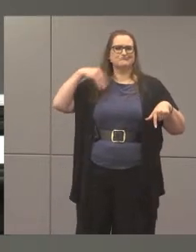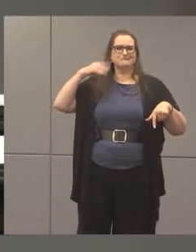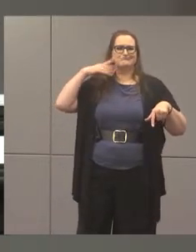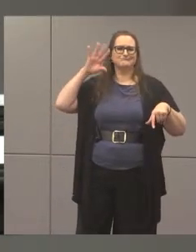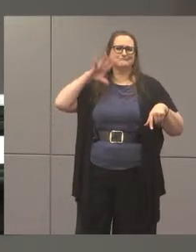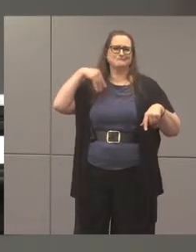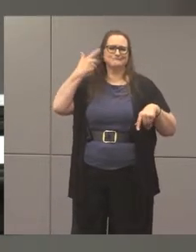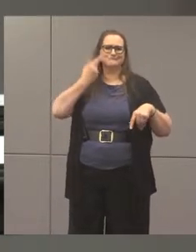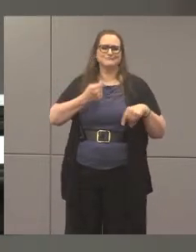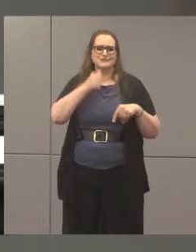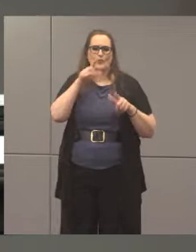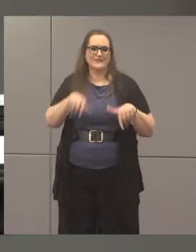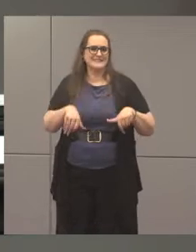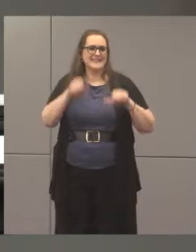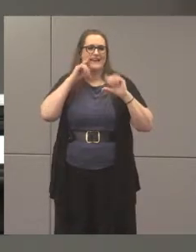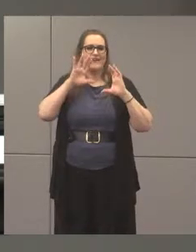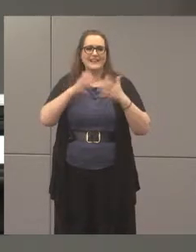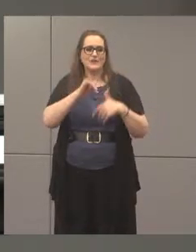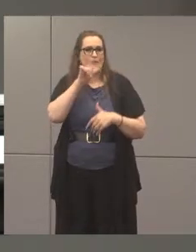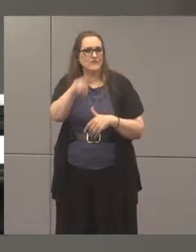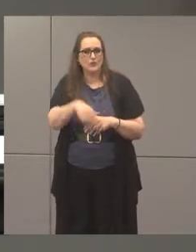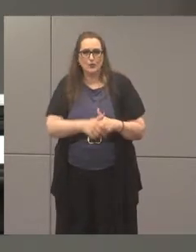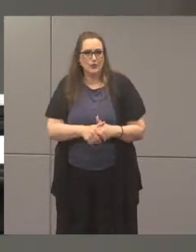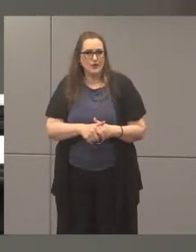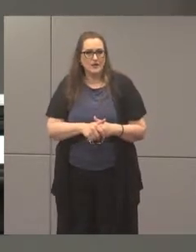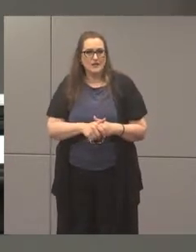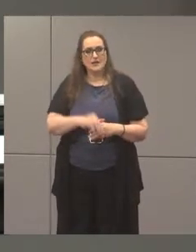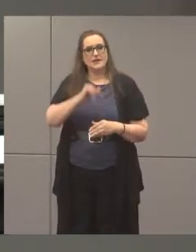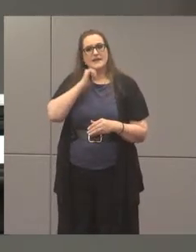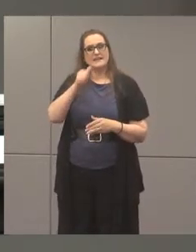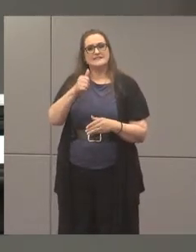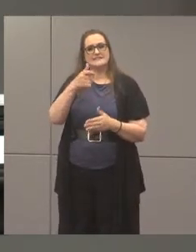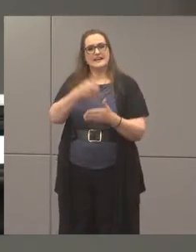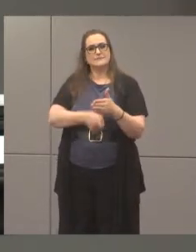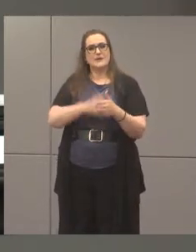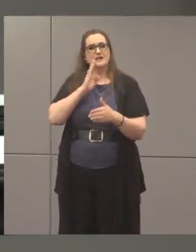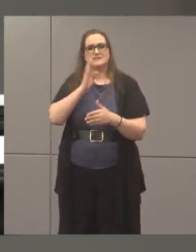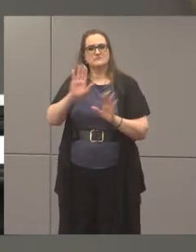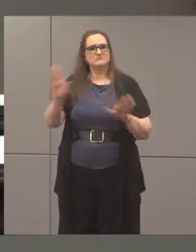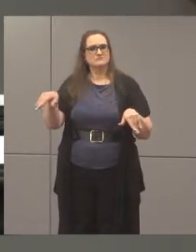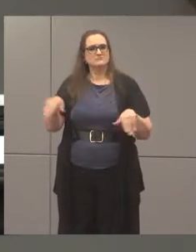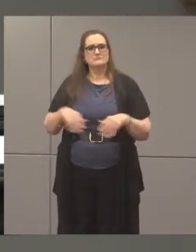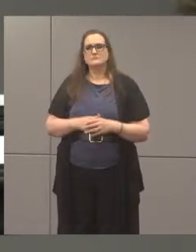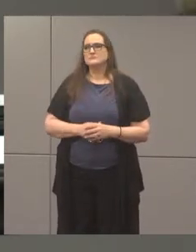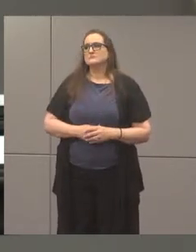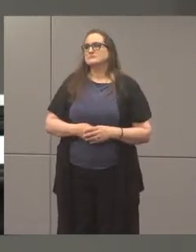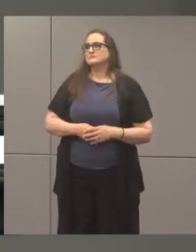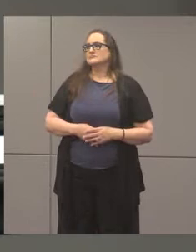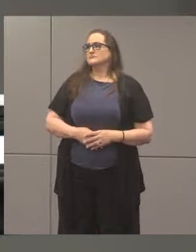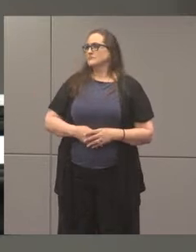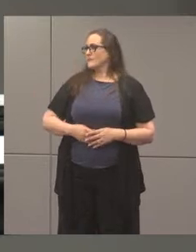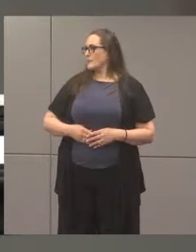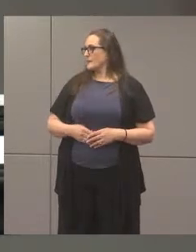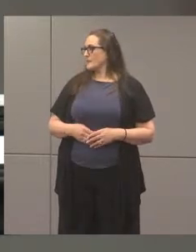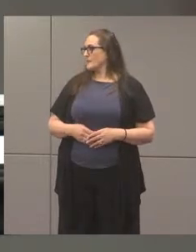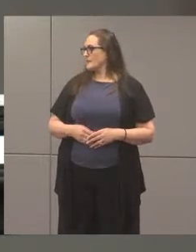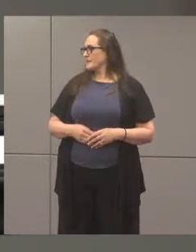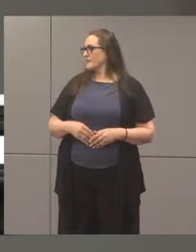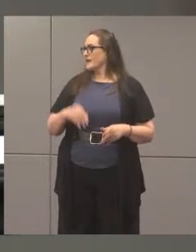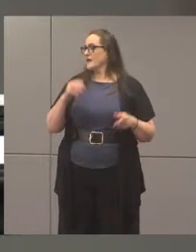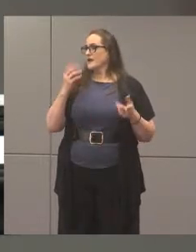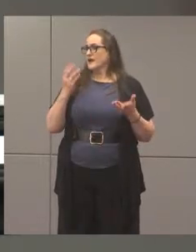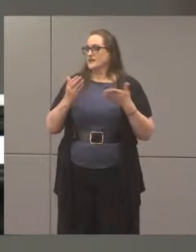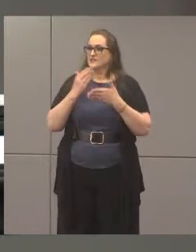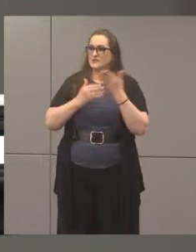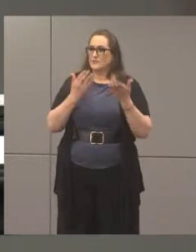classes. And so they wouldn't have to. So that's not an expense we'll have. And Sue might not be able to